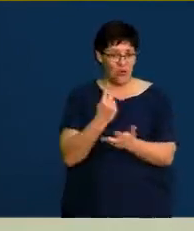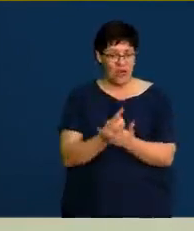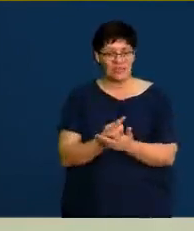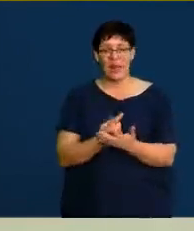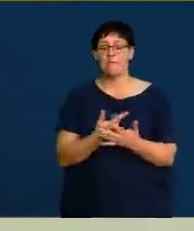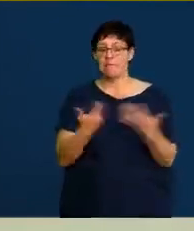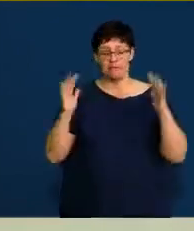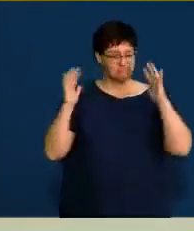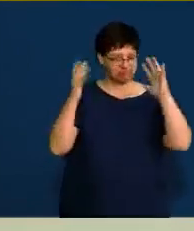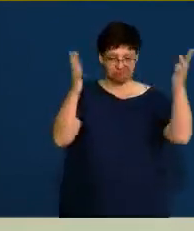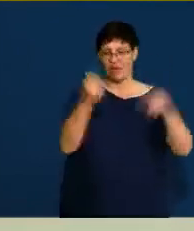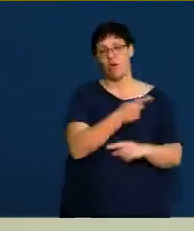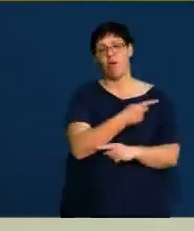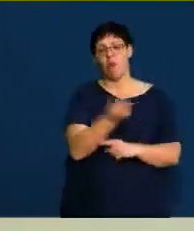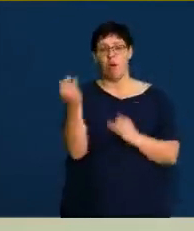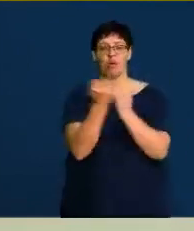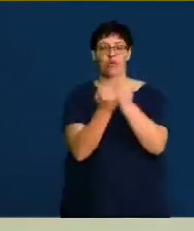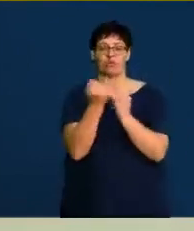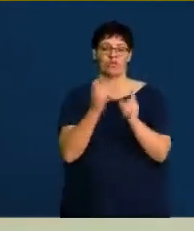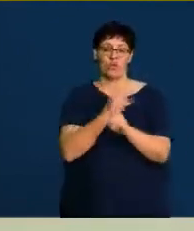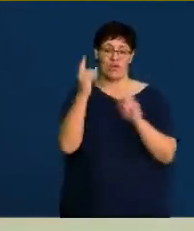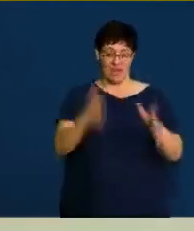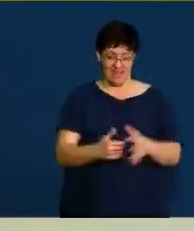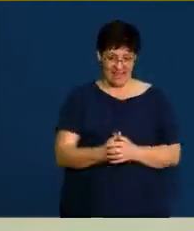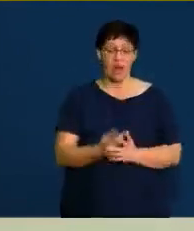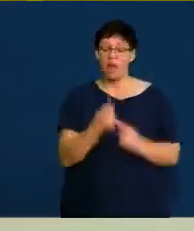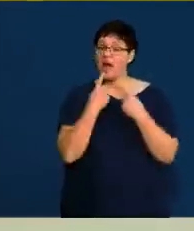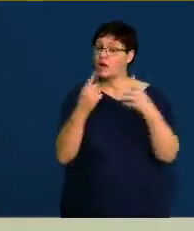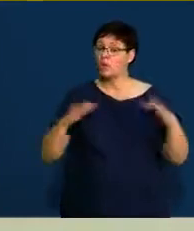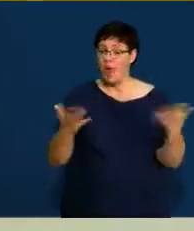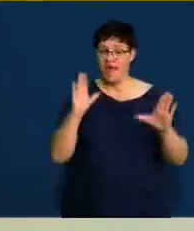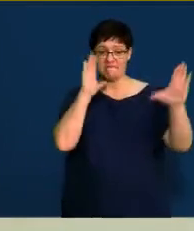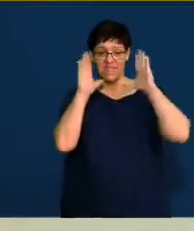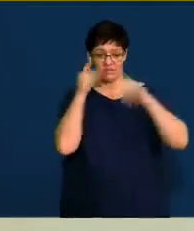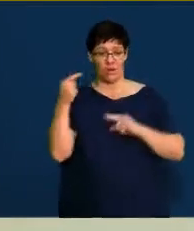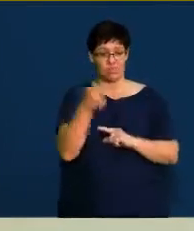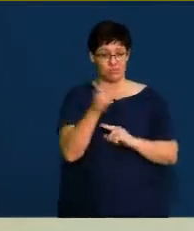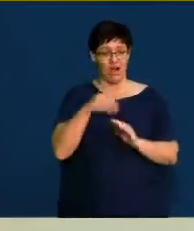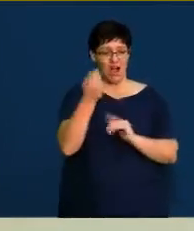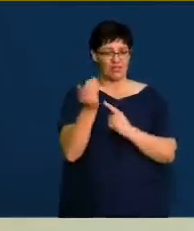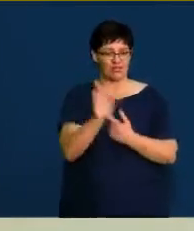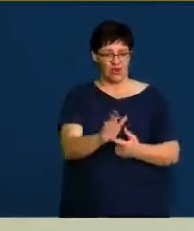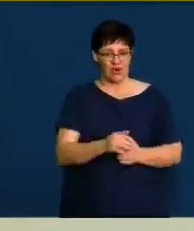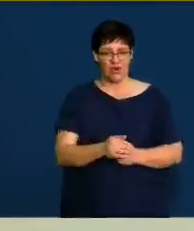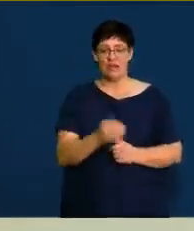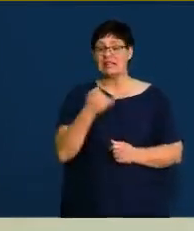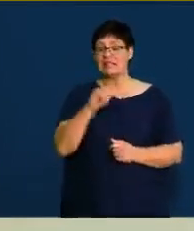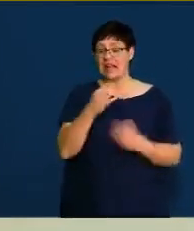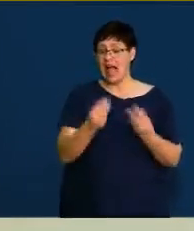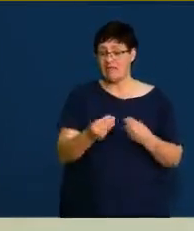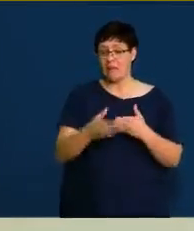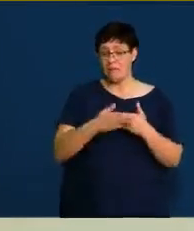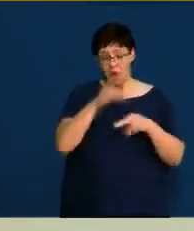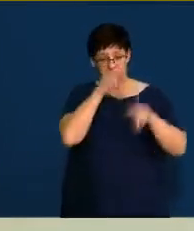big congratulations to all of our competition winners who will be announced on the Facebook page after the show. We still do have some more